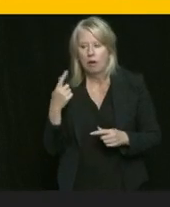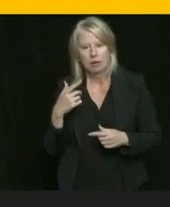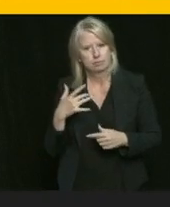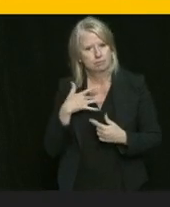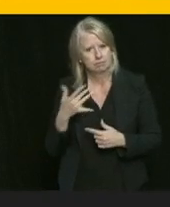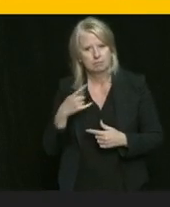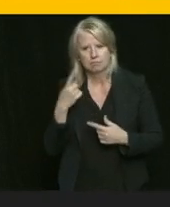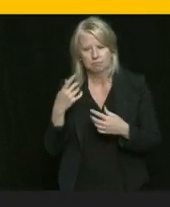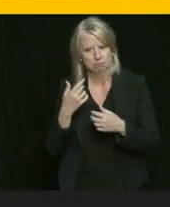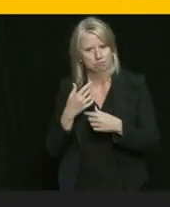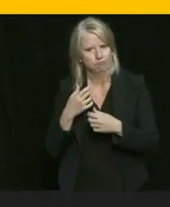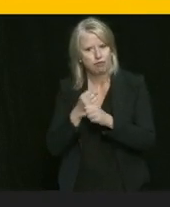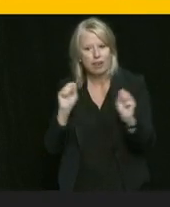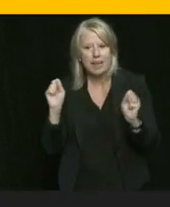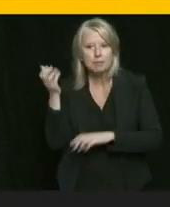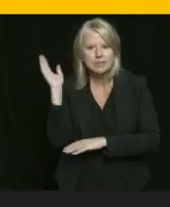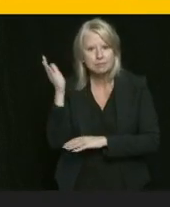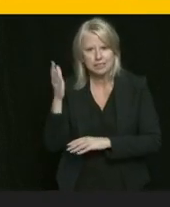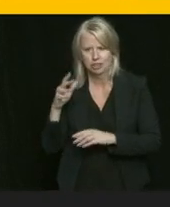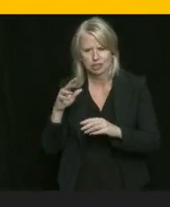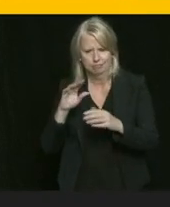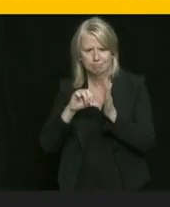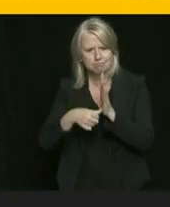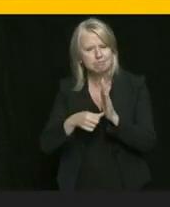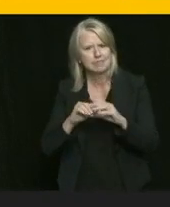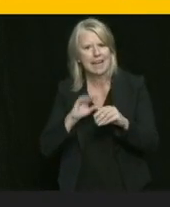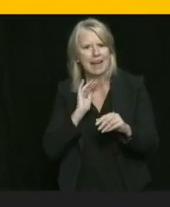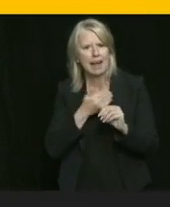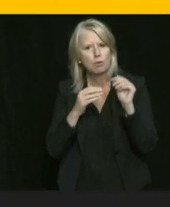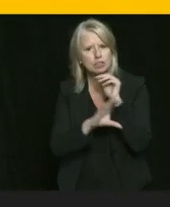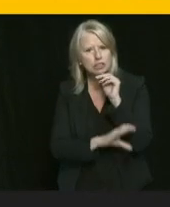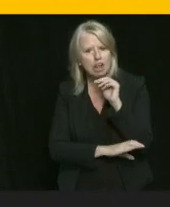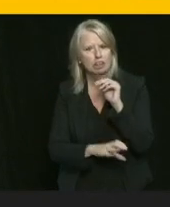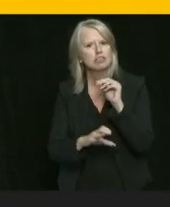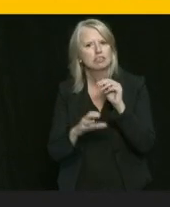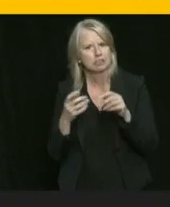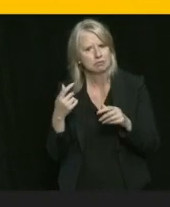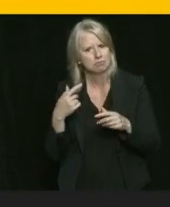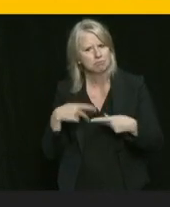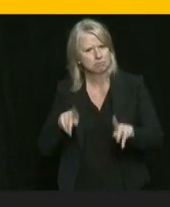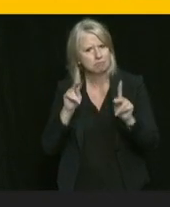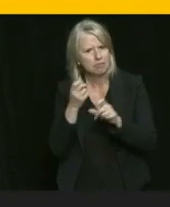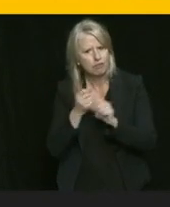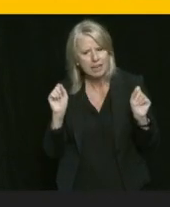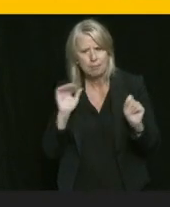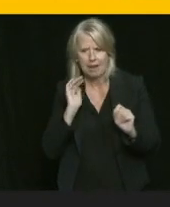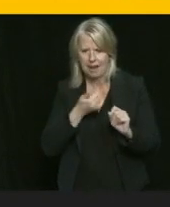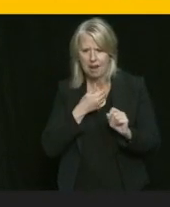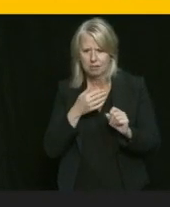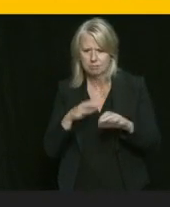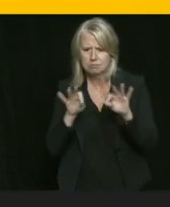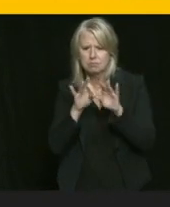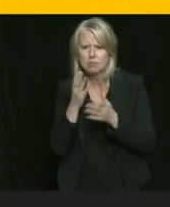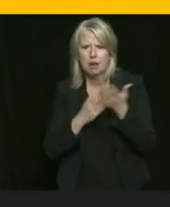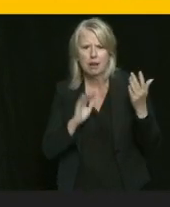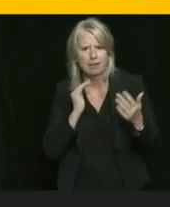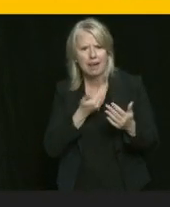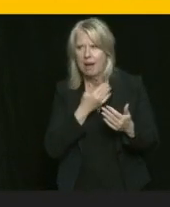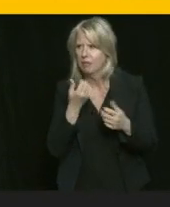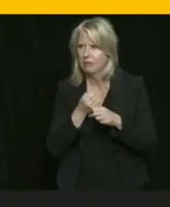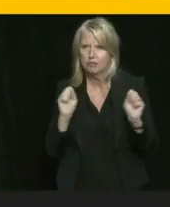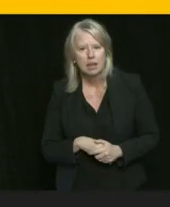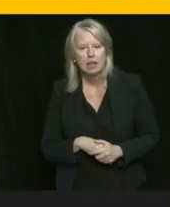It's enshrined in our Charter of Freedoms, and it is an essential part of every free society.